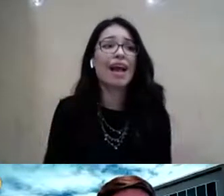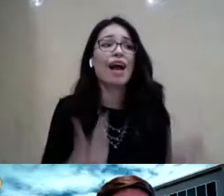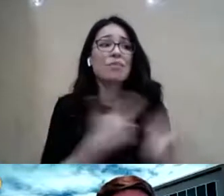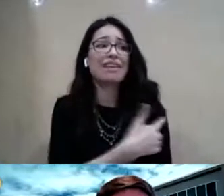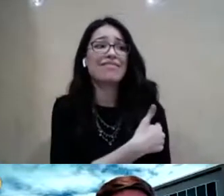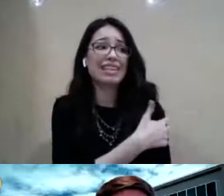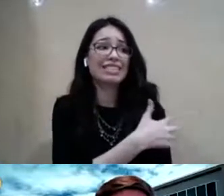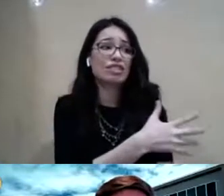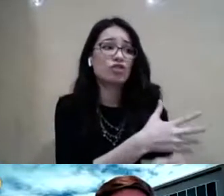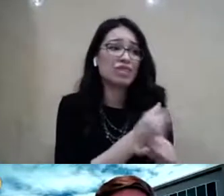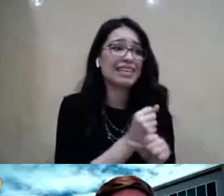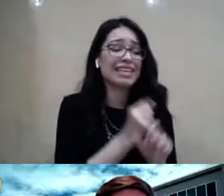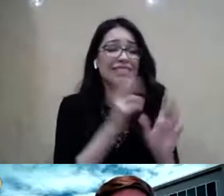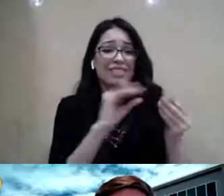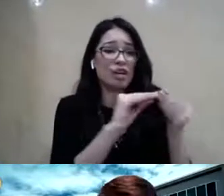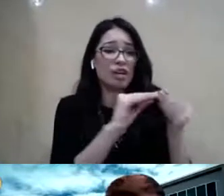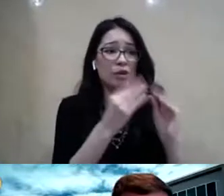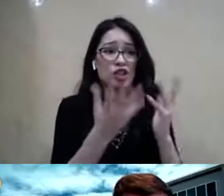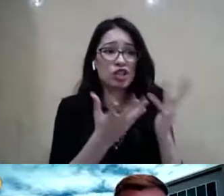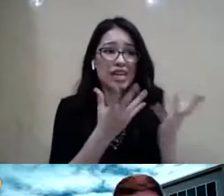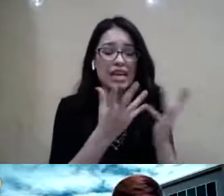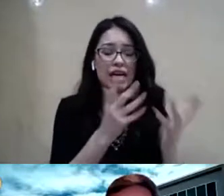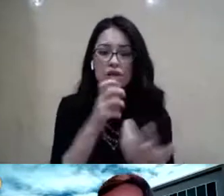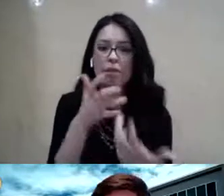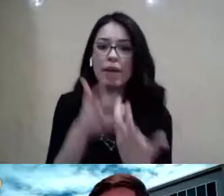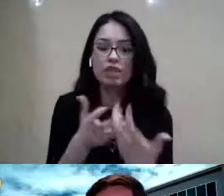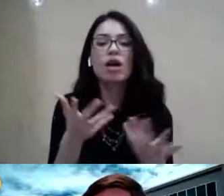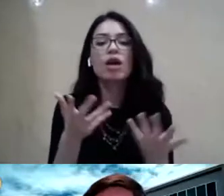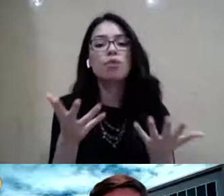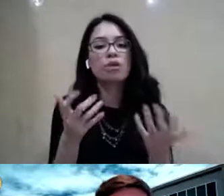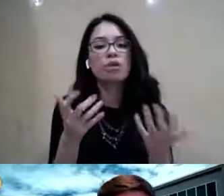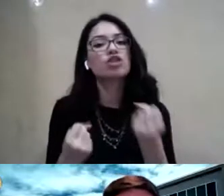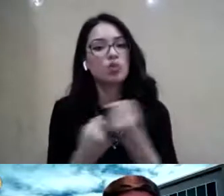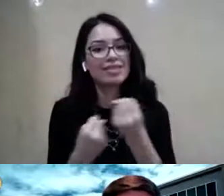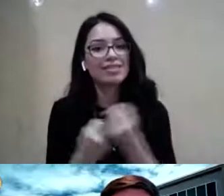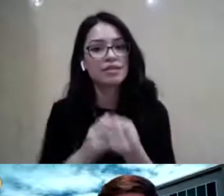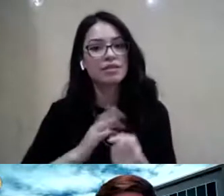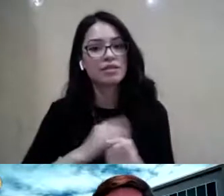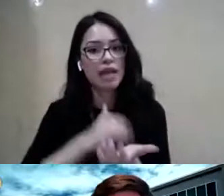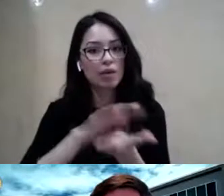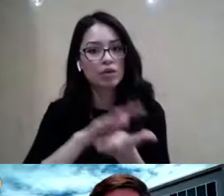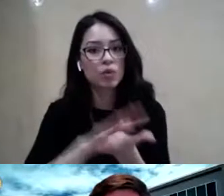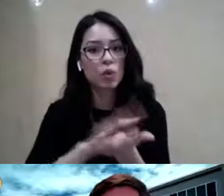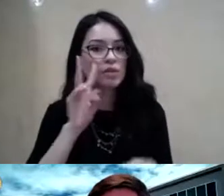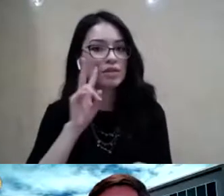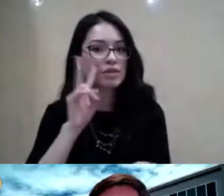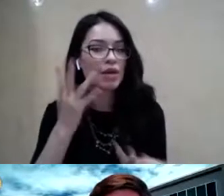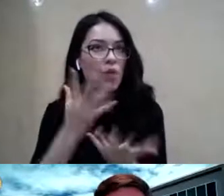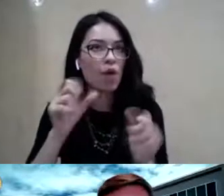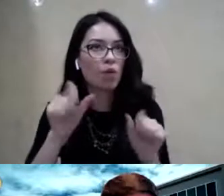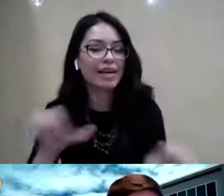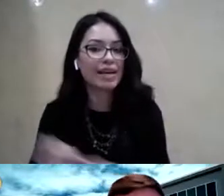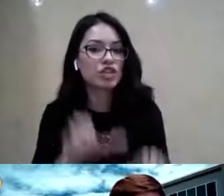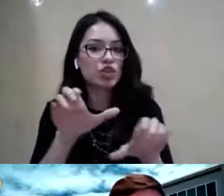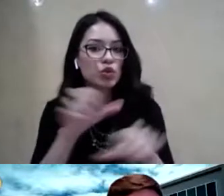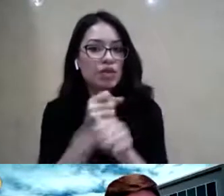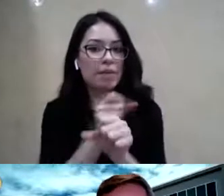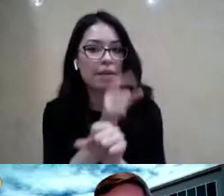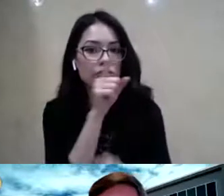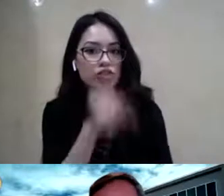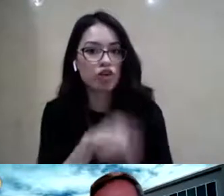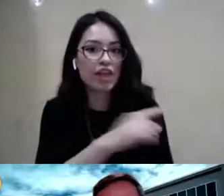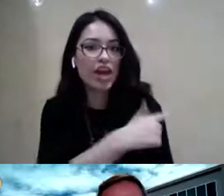shoulder. And we'd like to assist at schools, and we'd like to see what we can do to make sure educators are vaccinated quickly so they're back in schools